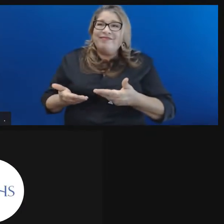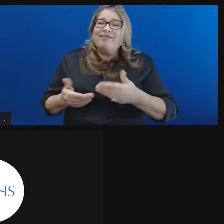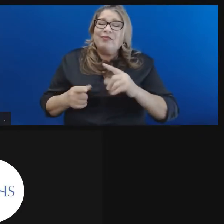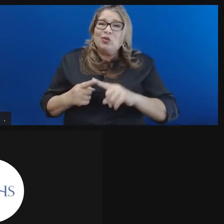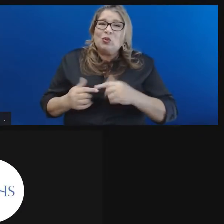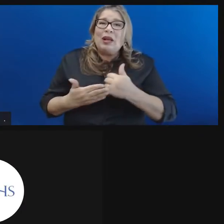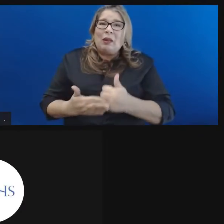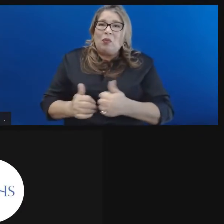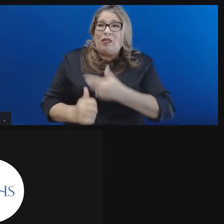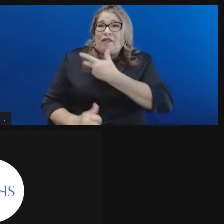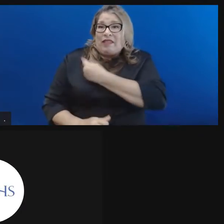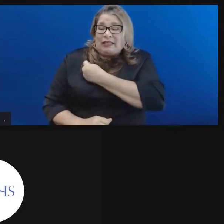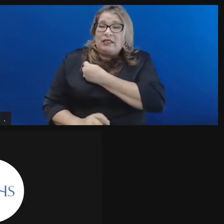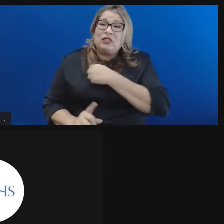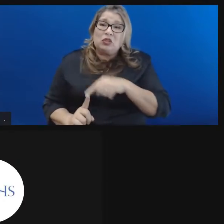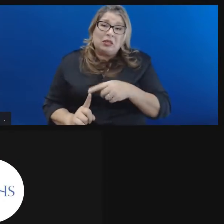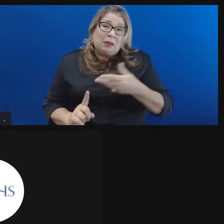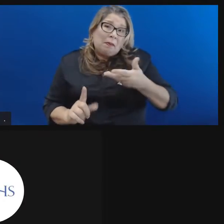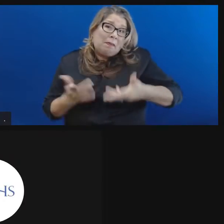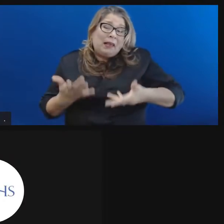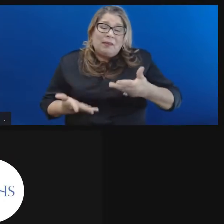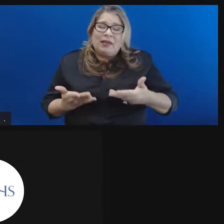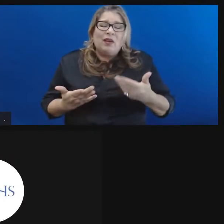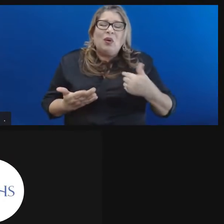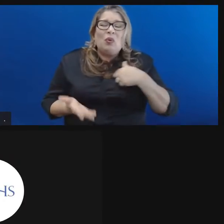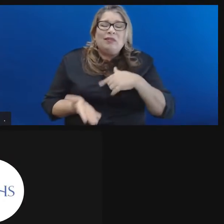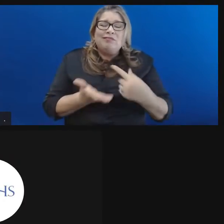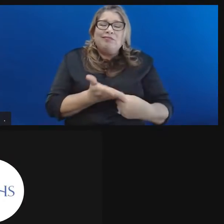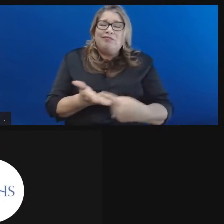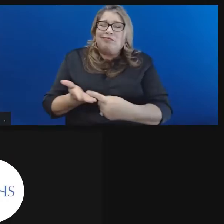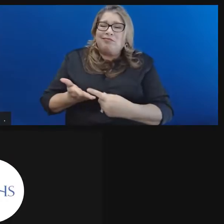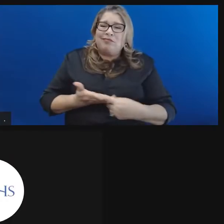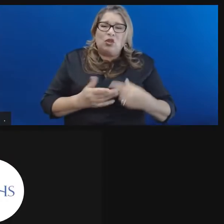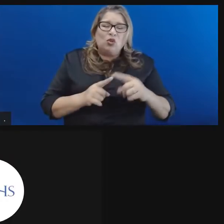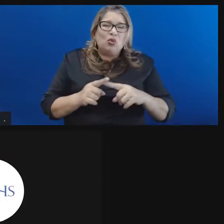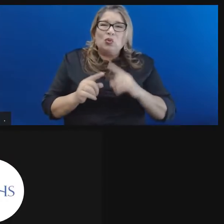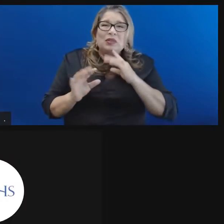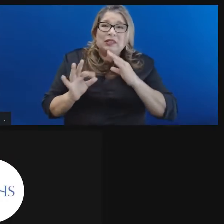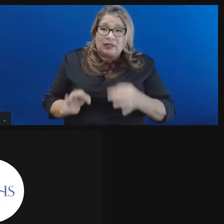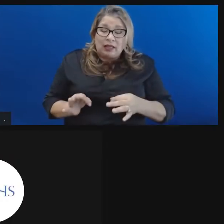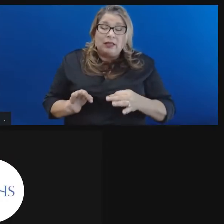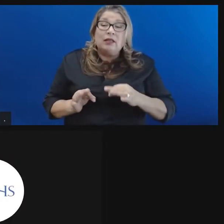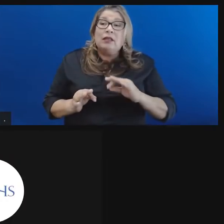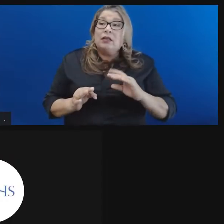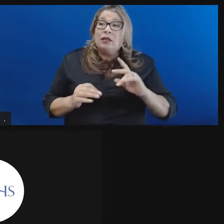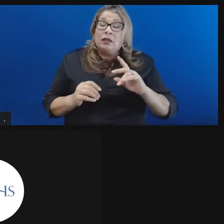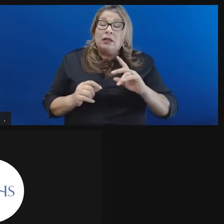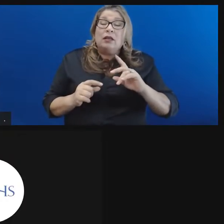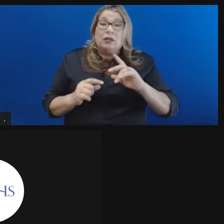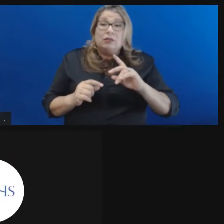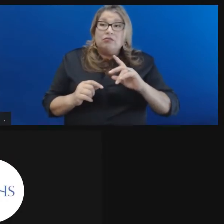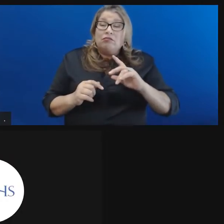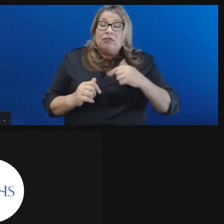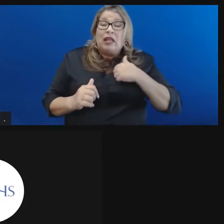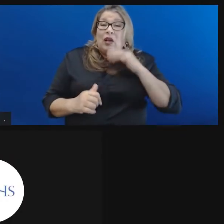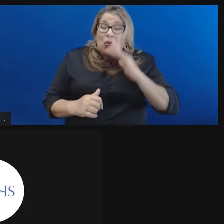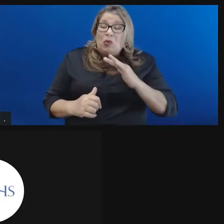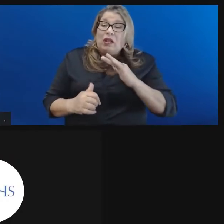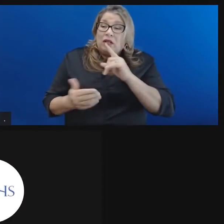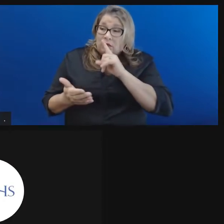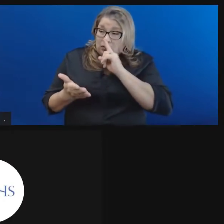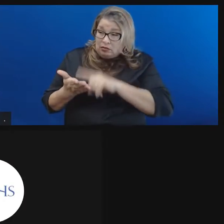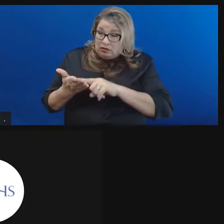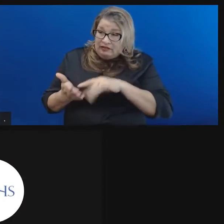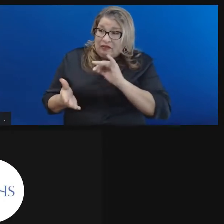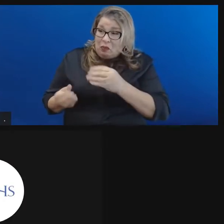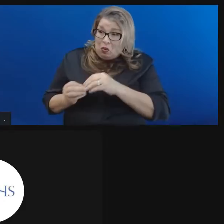retired, that all of that is on the table and something we're working on. But I will certainly get back to you, have the team get back to you with a